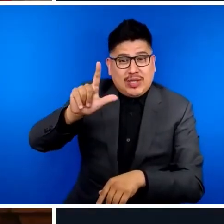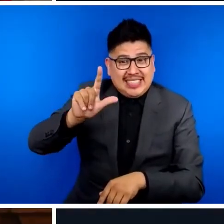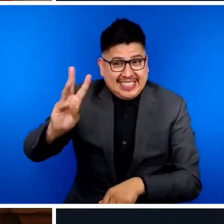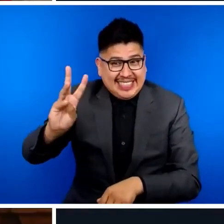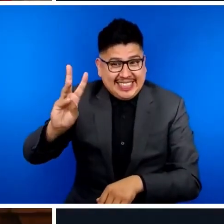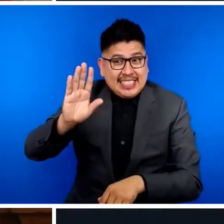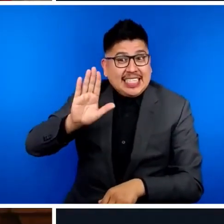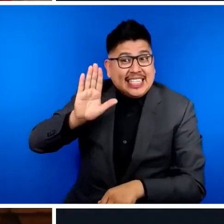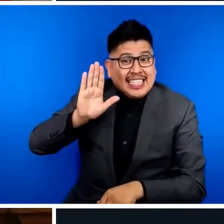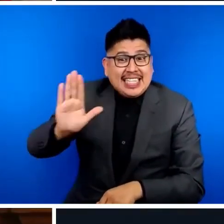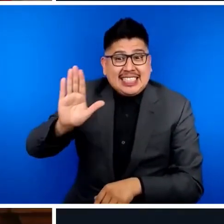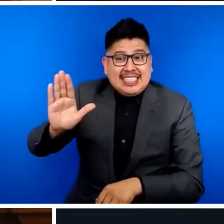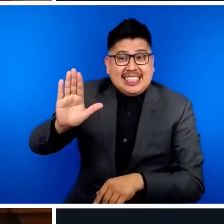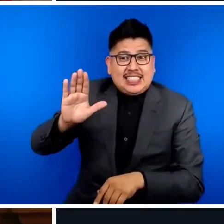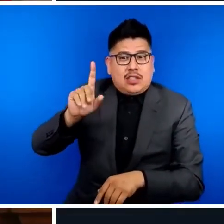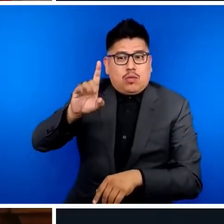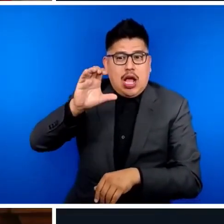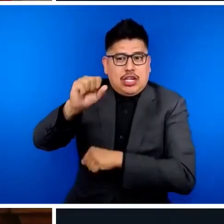100th birthday.